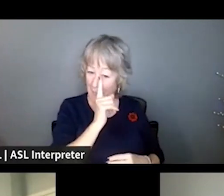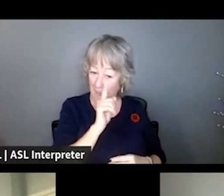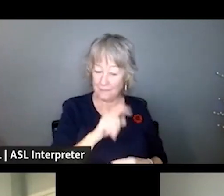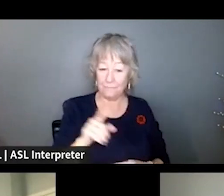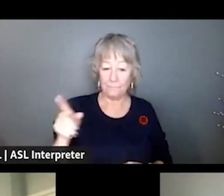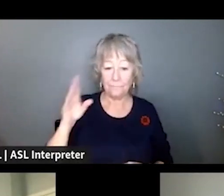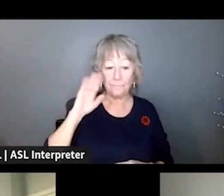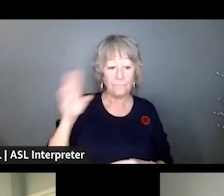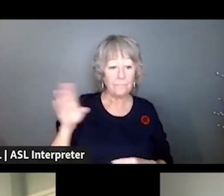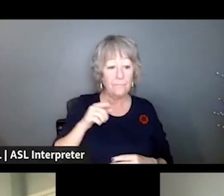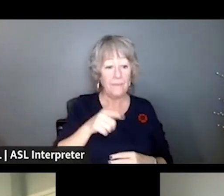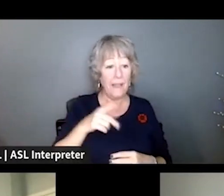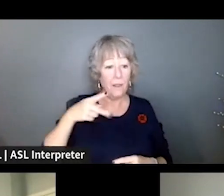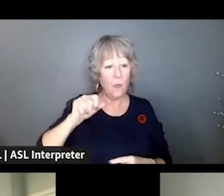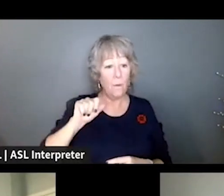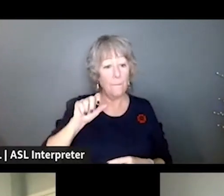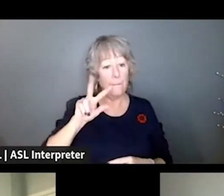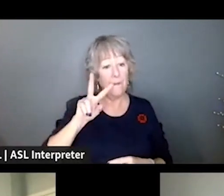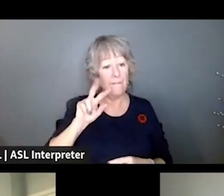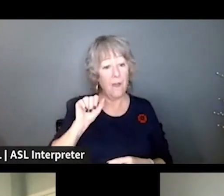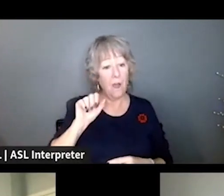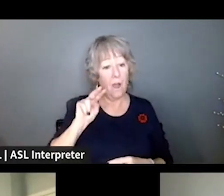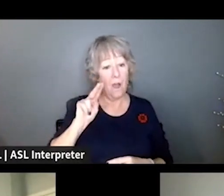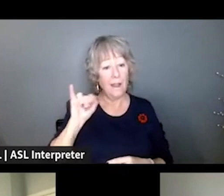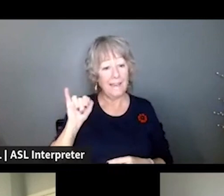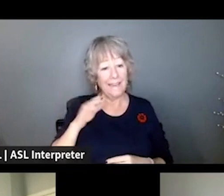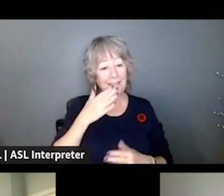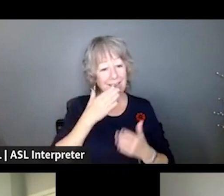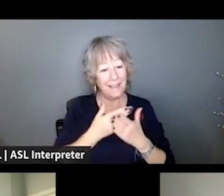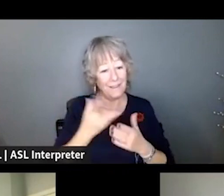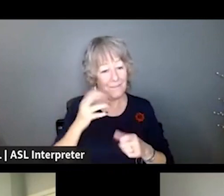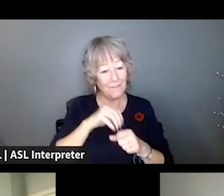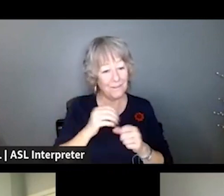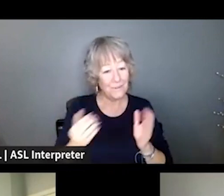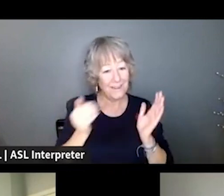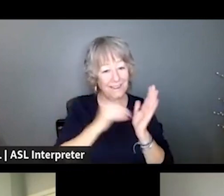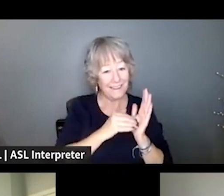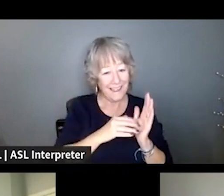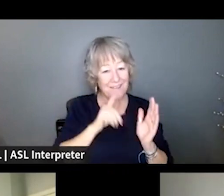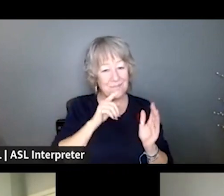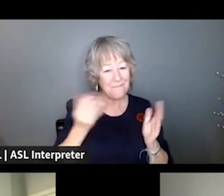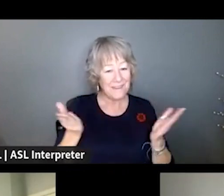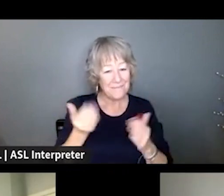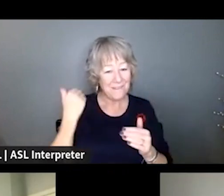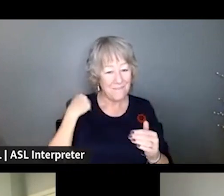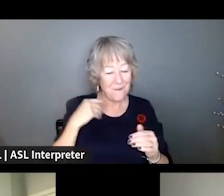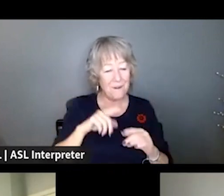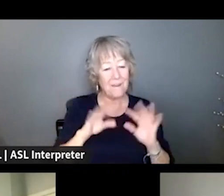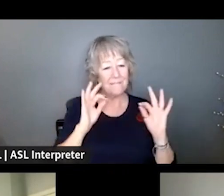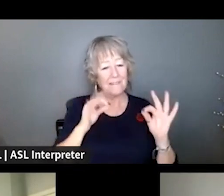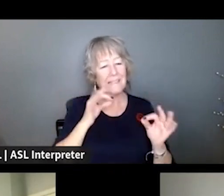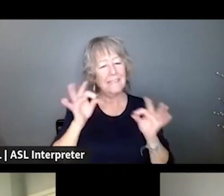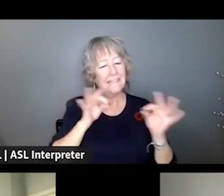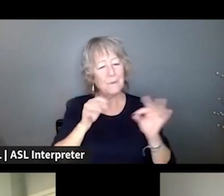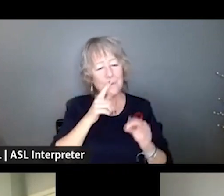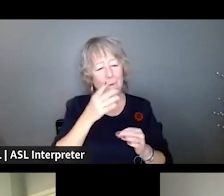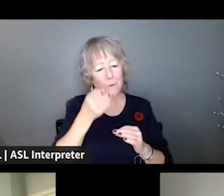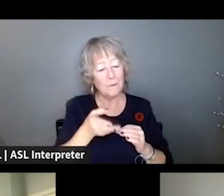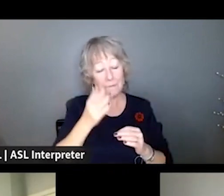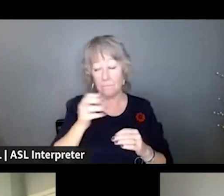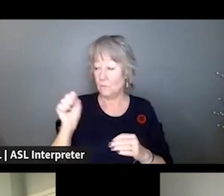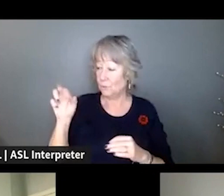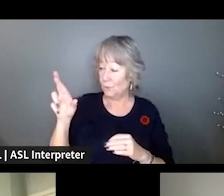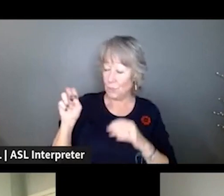Bhavani, welcome back to the show, I should say. You've been on the show before. But tell the people about yourself, please.